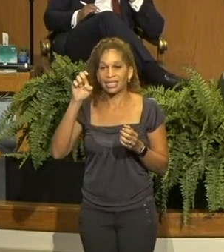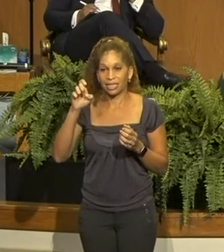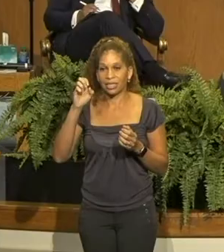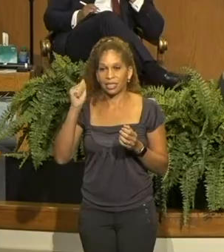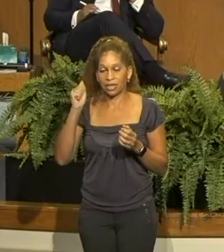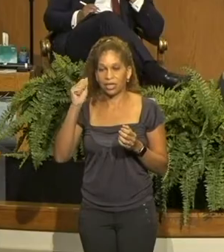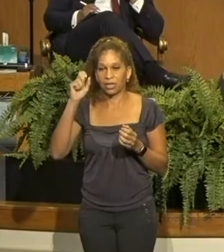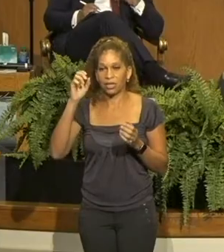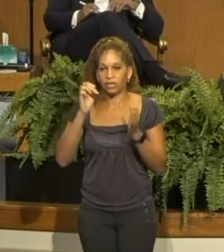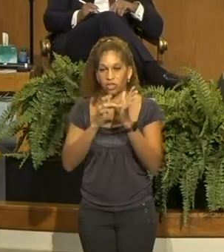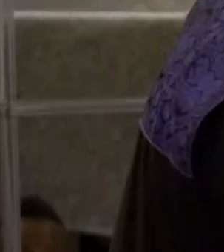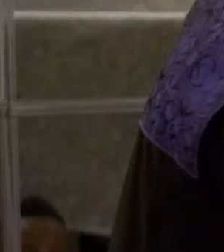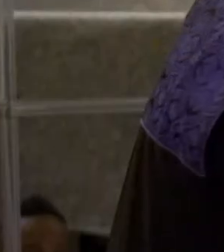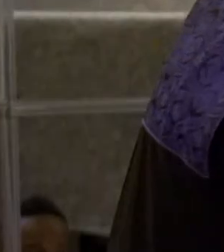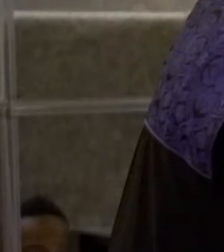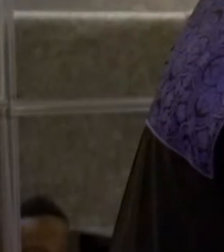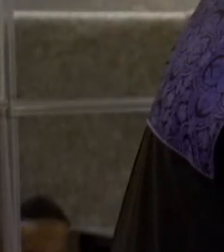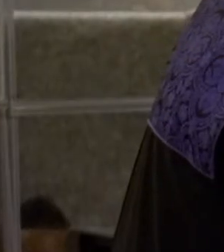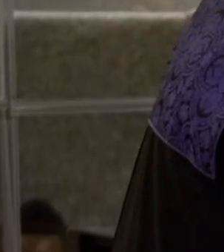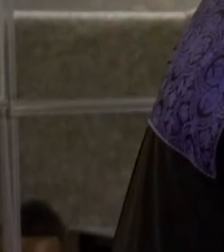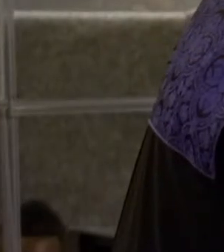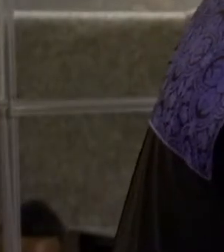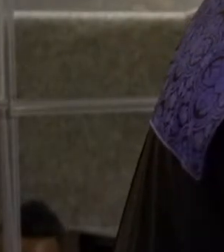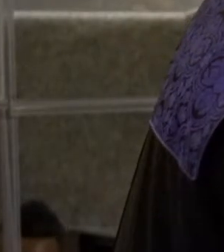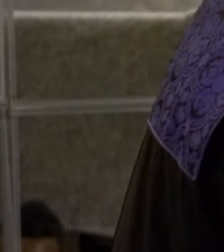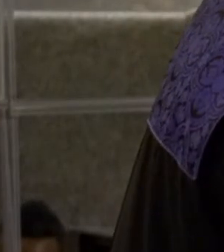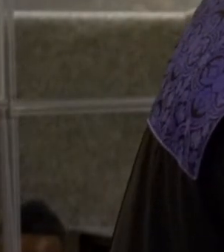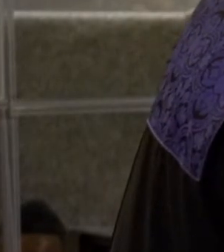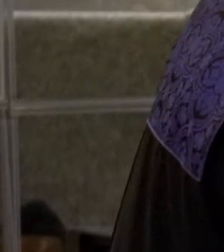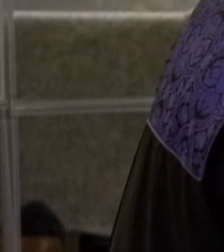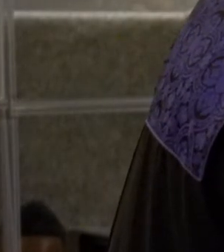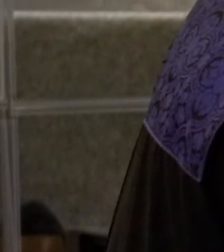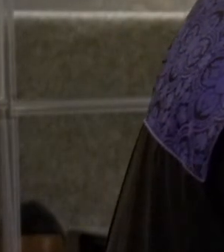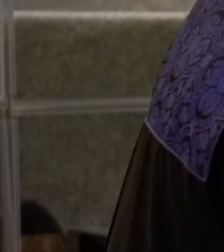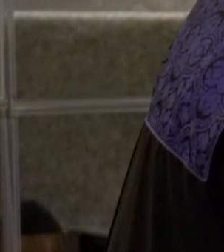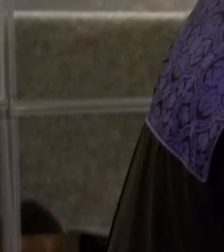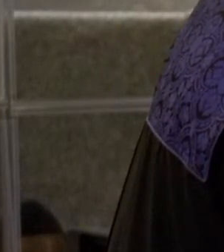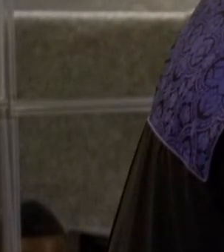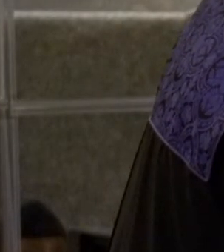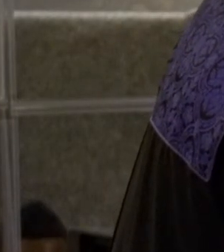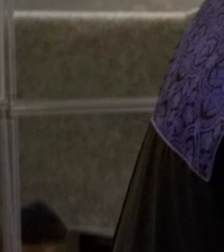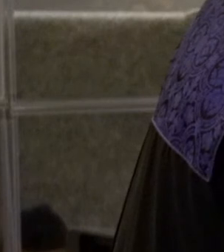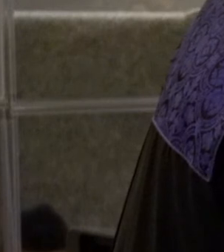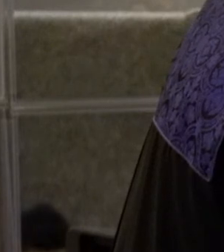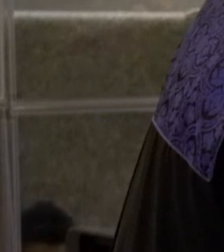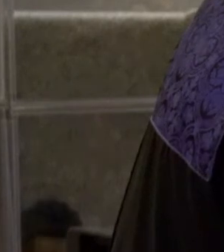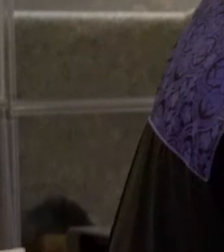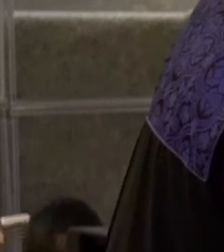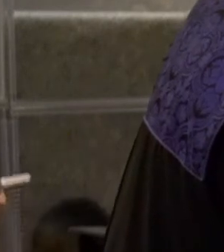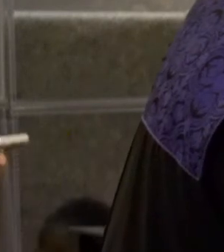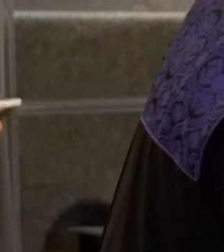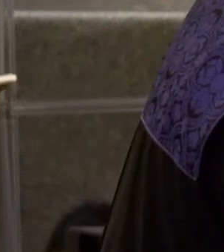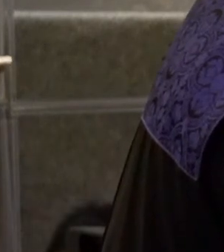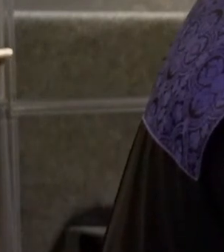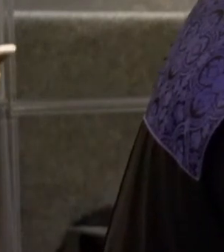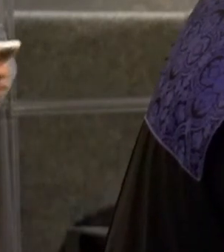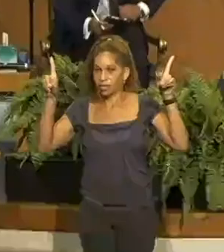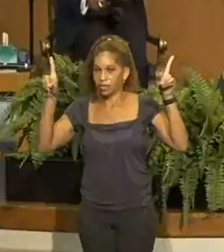John, the 5th chapter, declares, and if you want to stand, it's fine, the gospel.